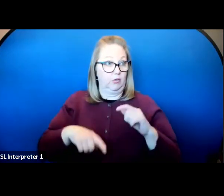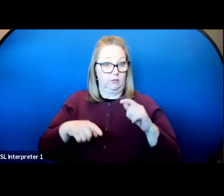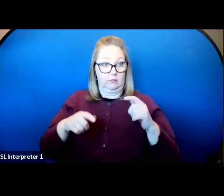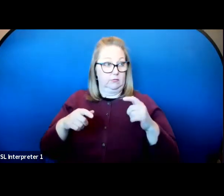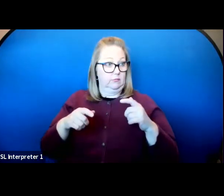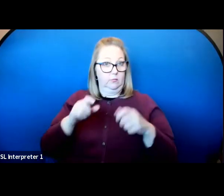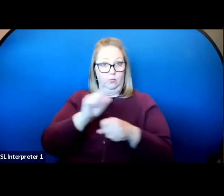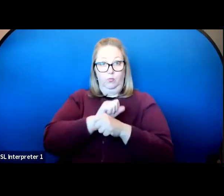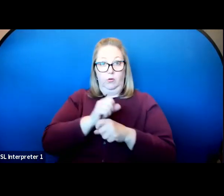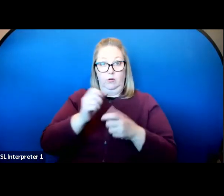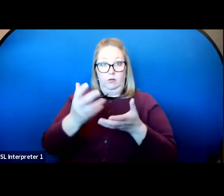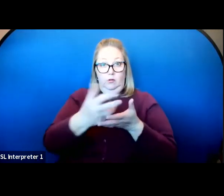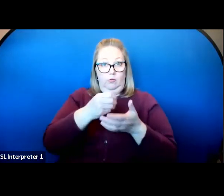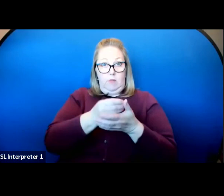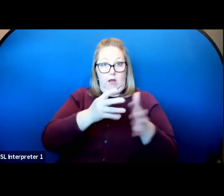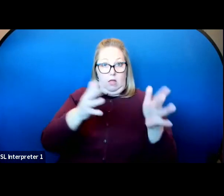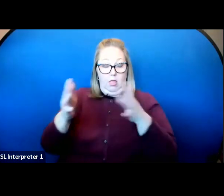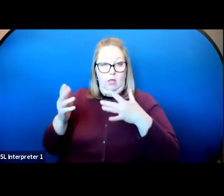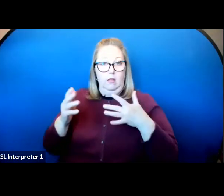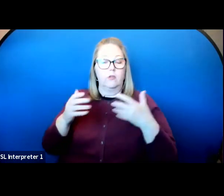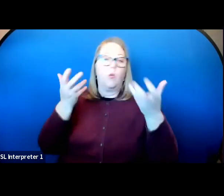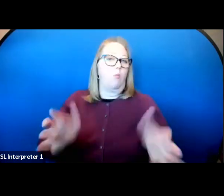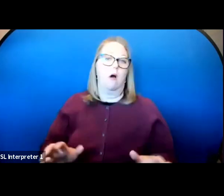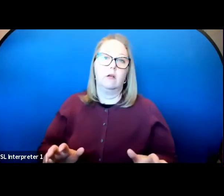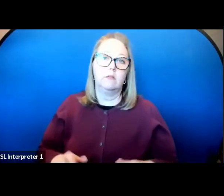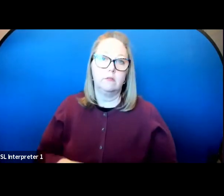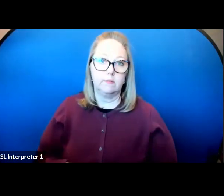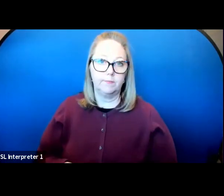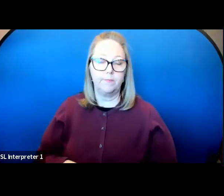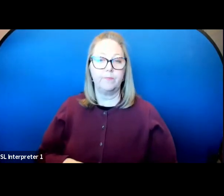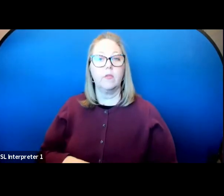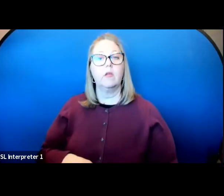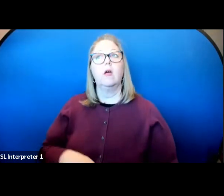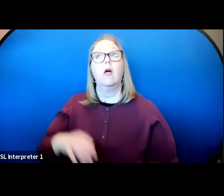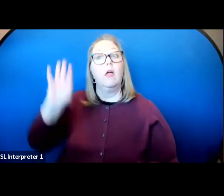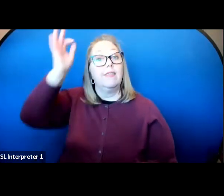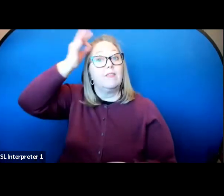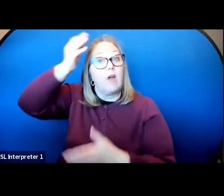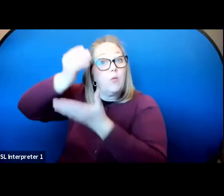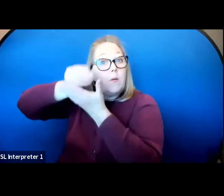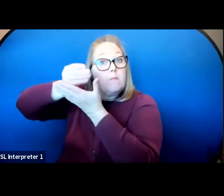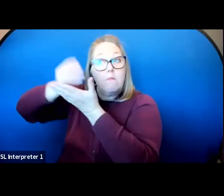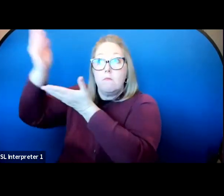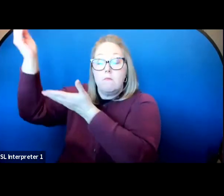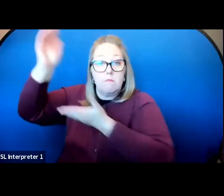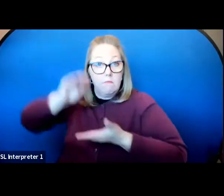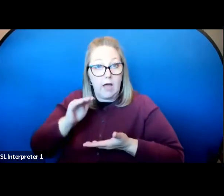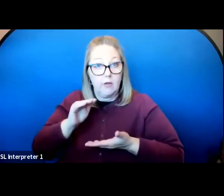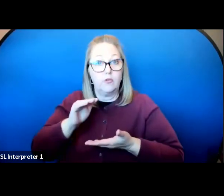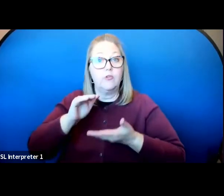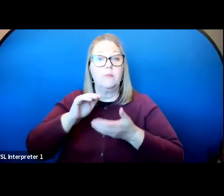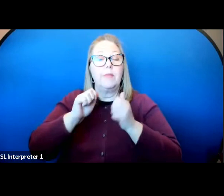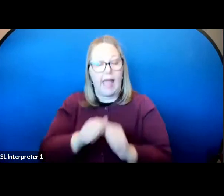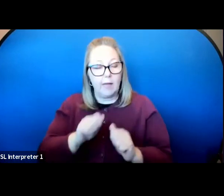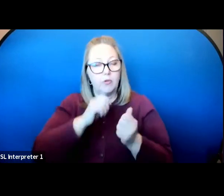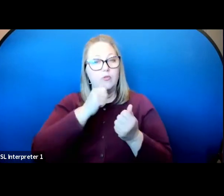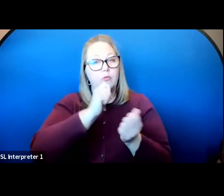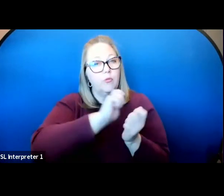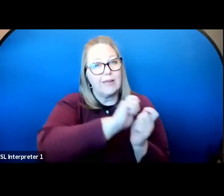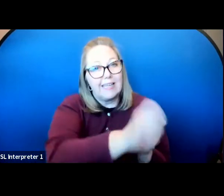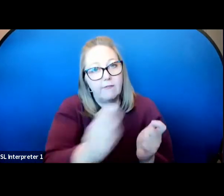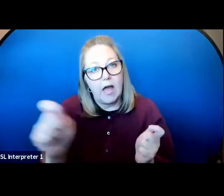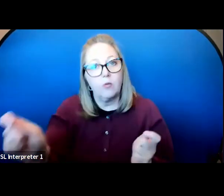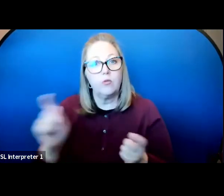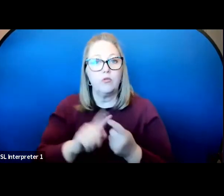this conversation is that we have resources available through federal aid programs to provide direct rental assistance to Nevadans who are struggling with their